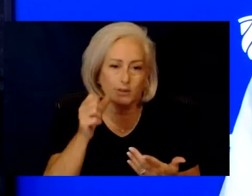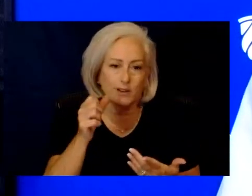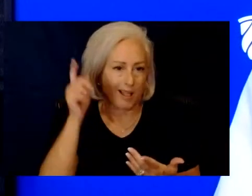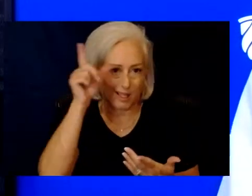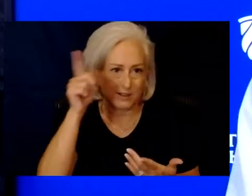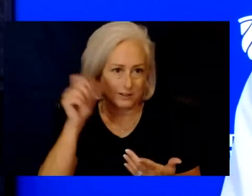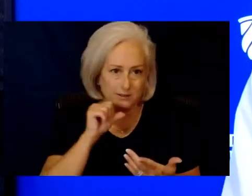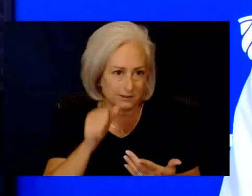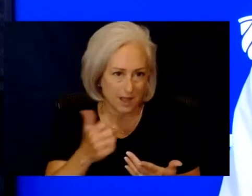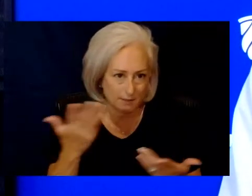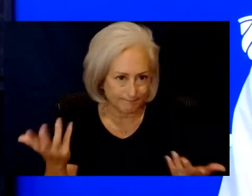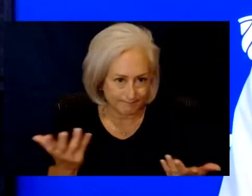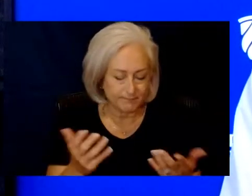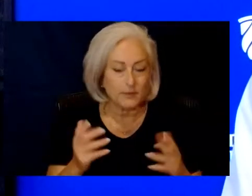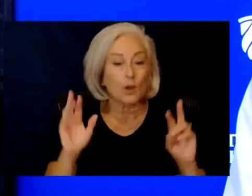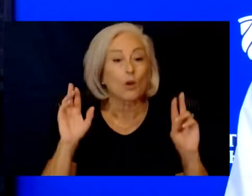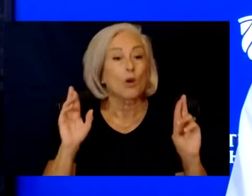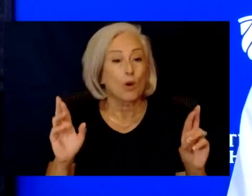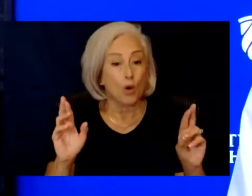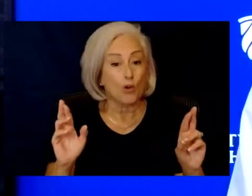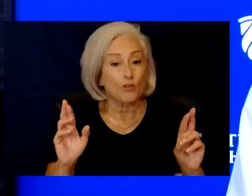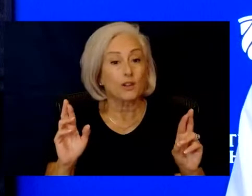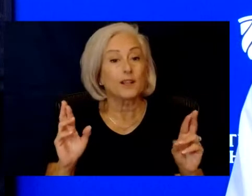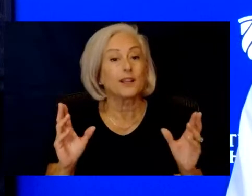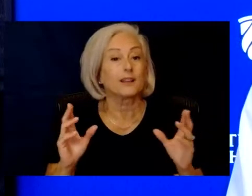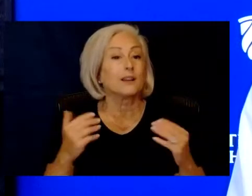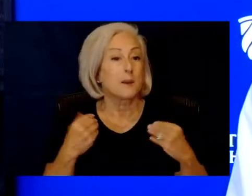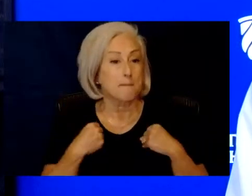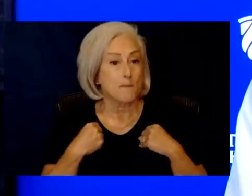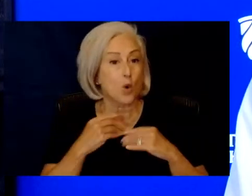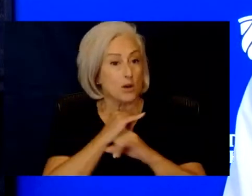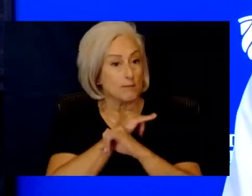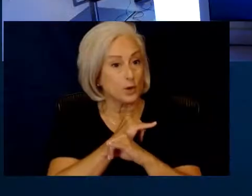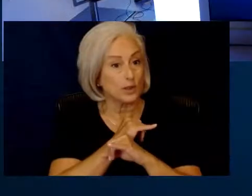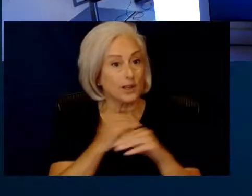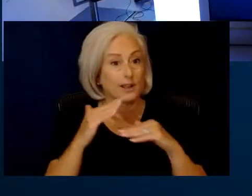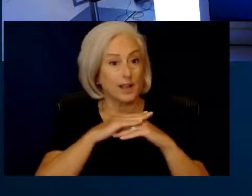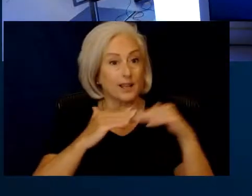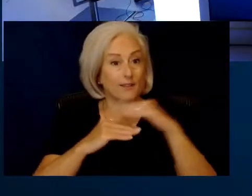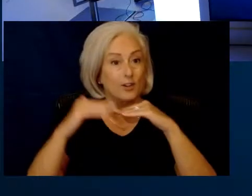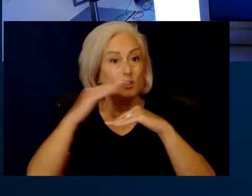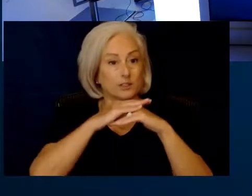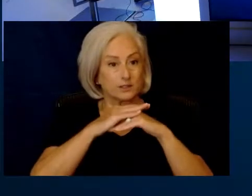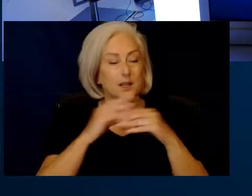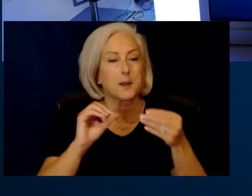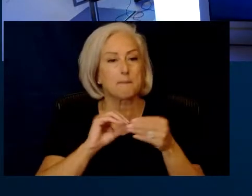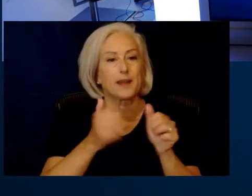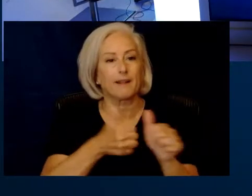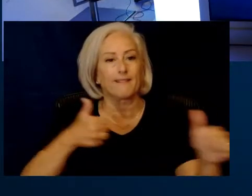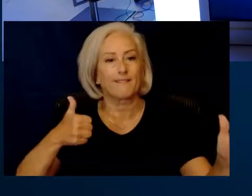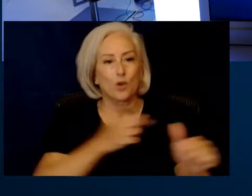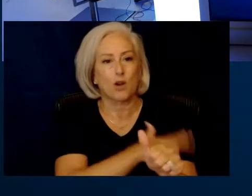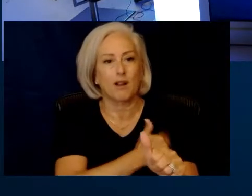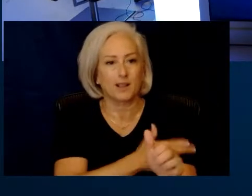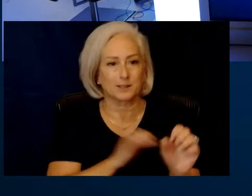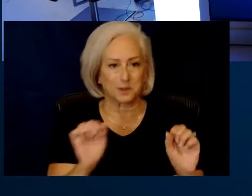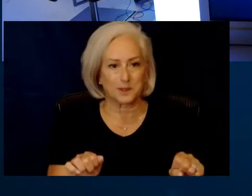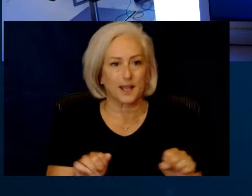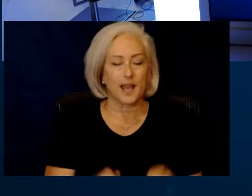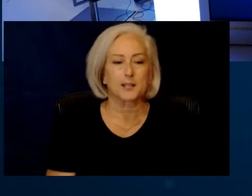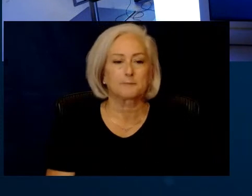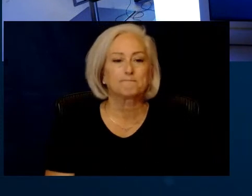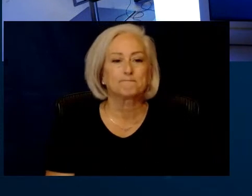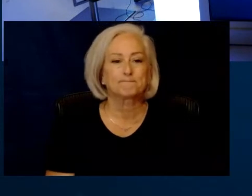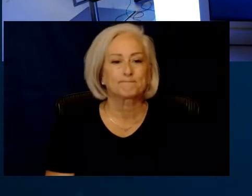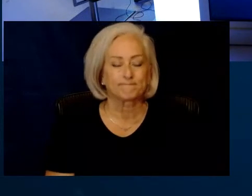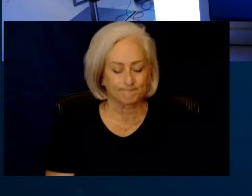then, that does mean more protection against hospitalization. Yeah, and I think across the world, there's not the same sense of